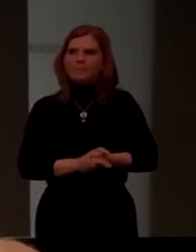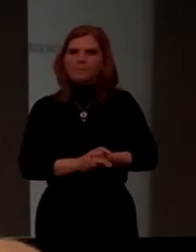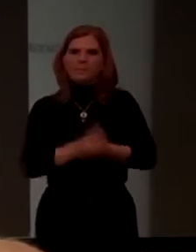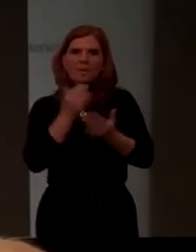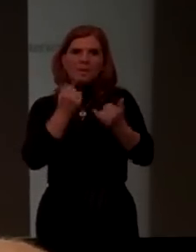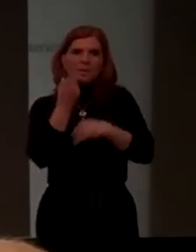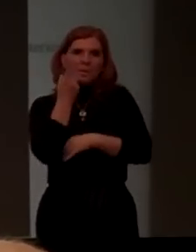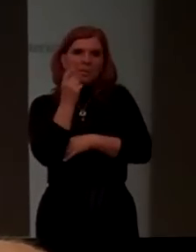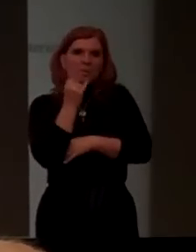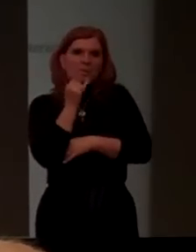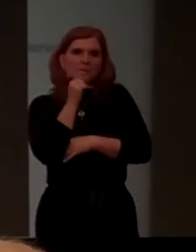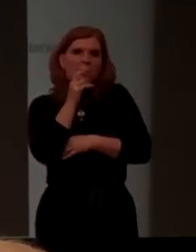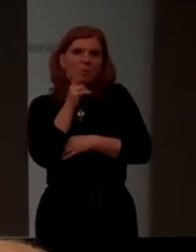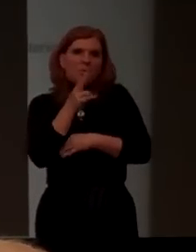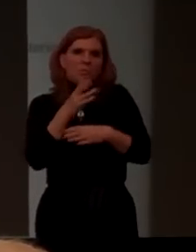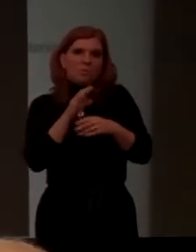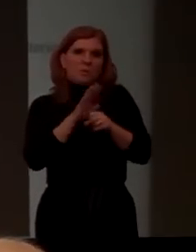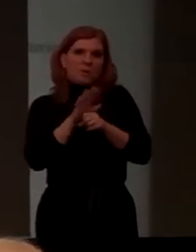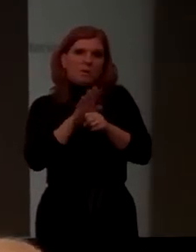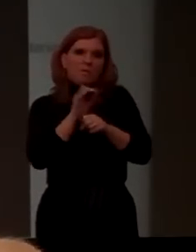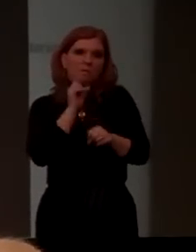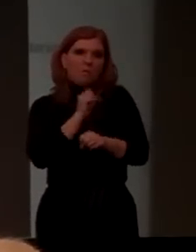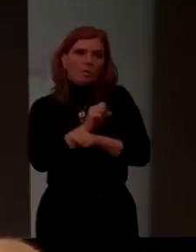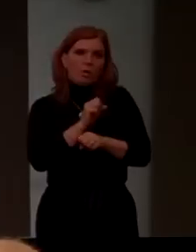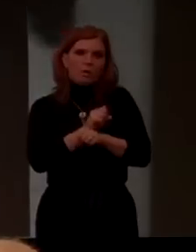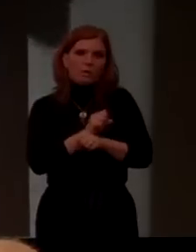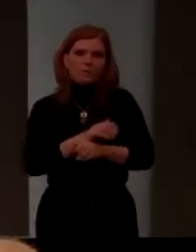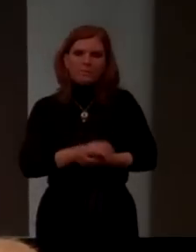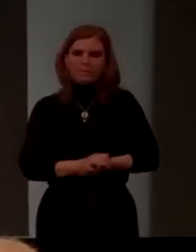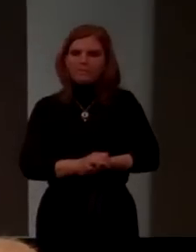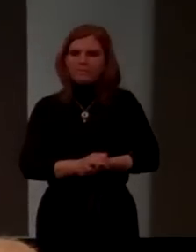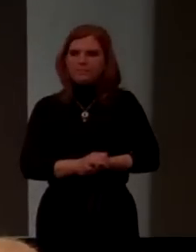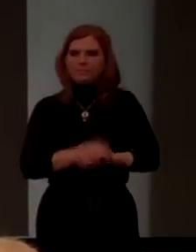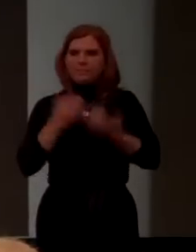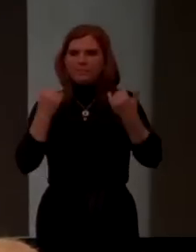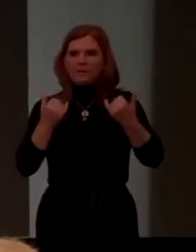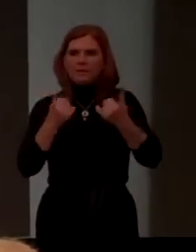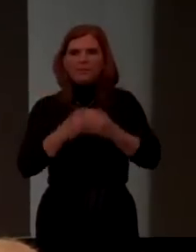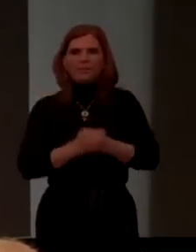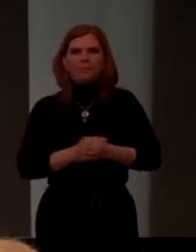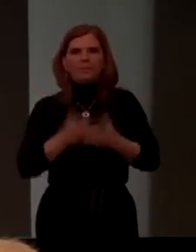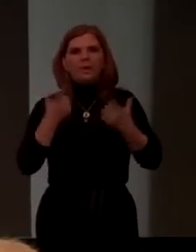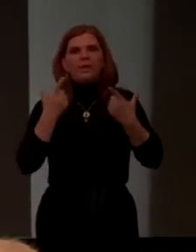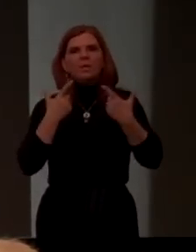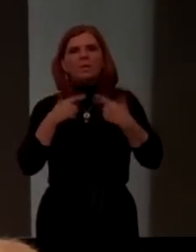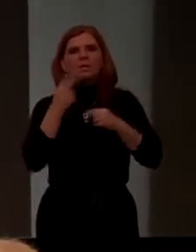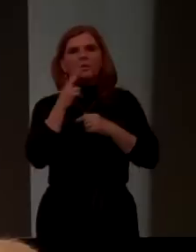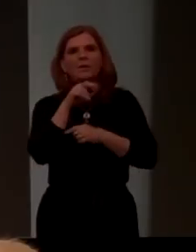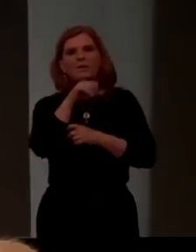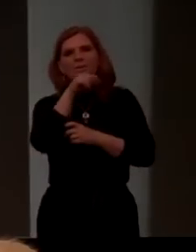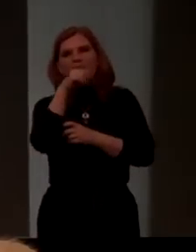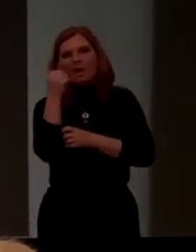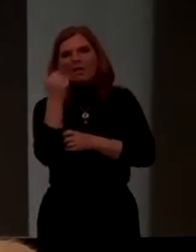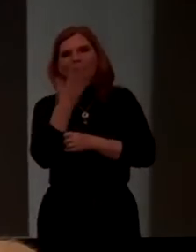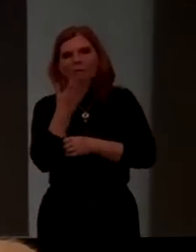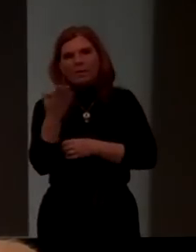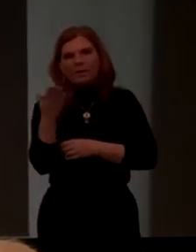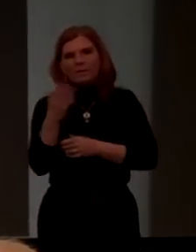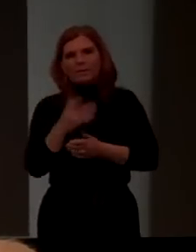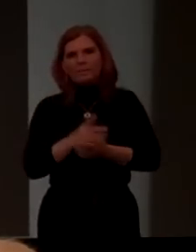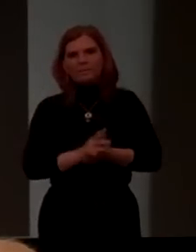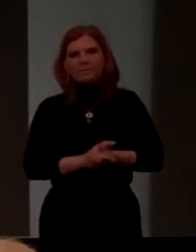Maybe because they don't use enough workers. Okay? Now, let's take a look at some other